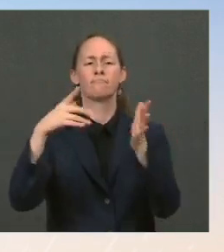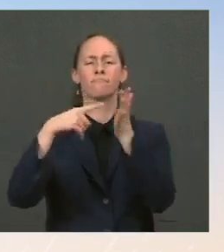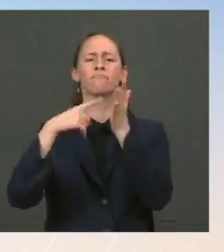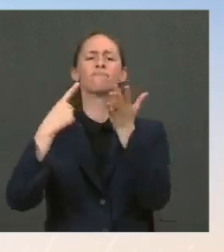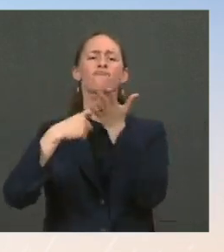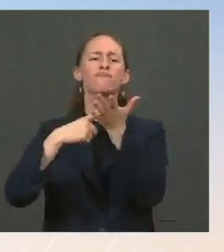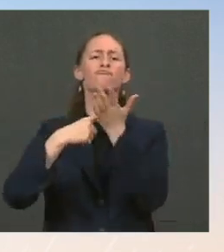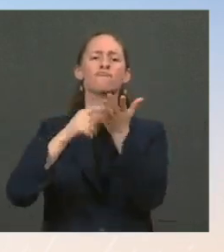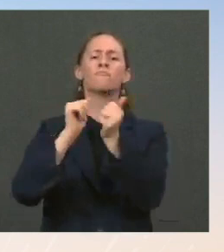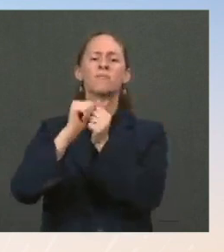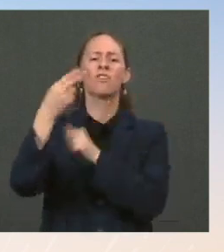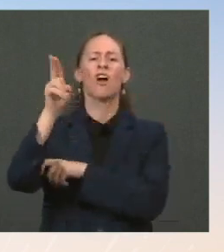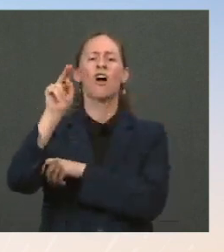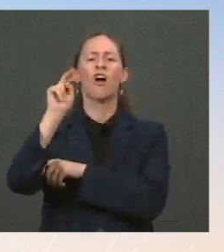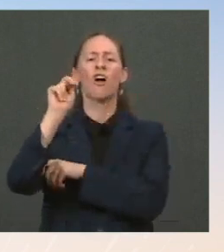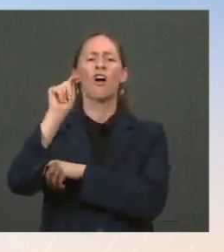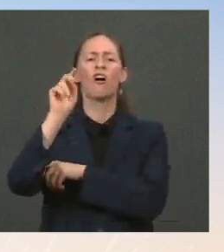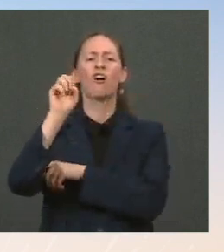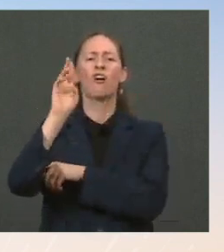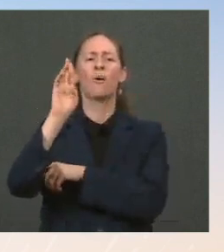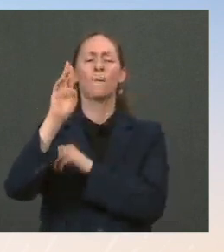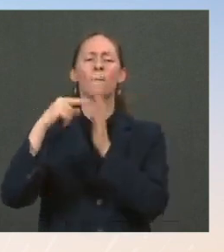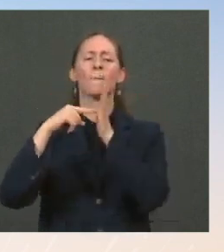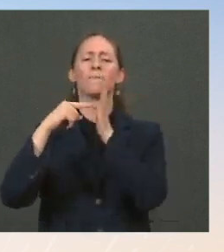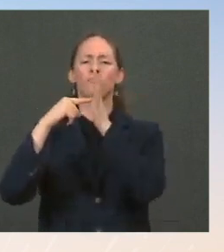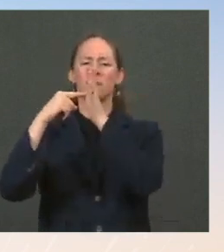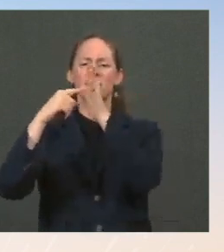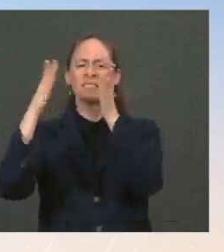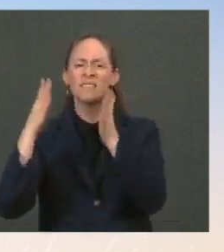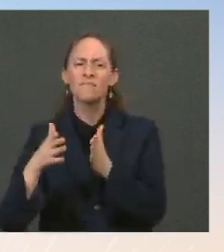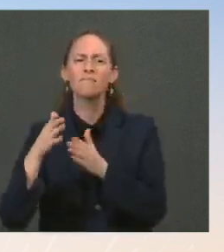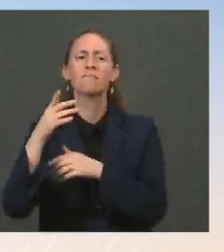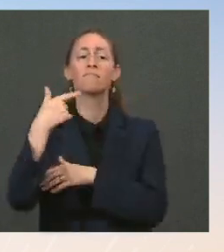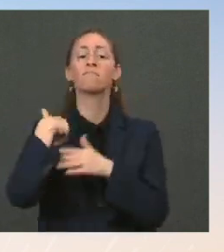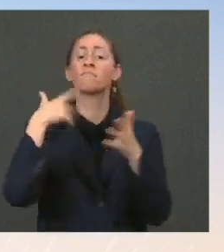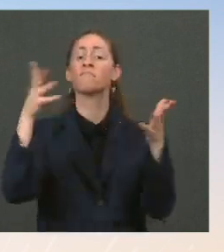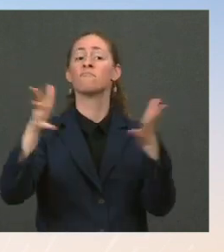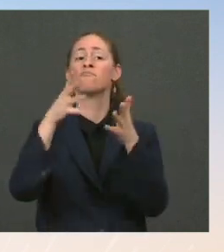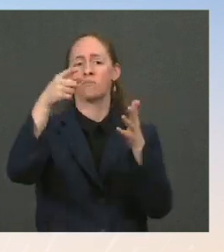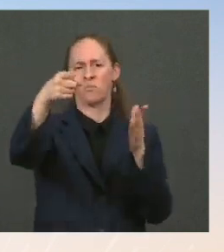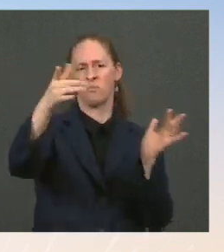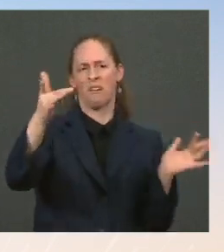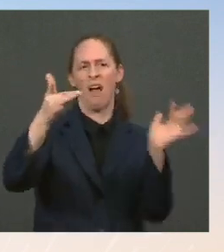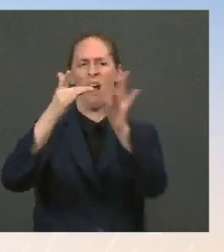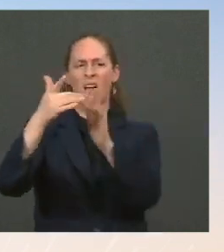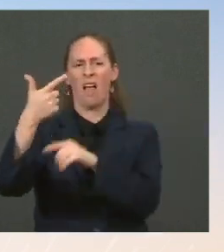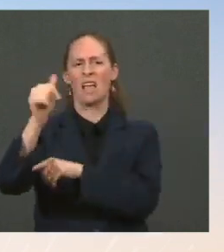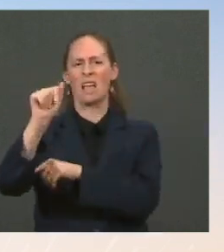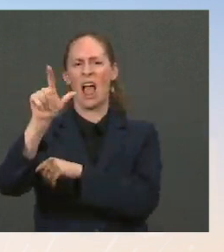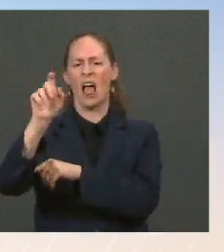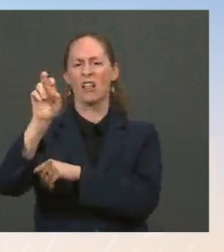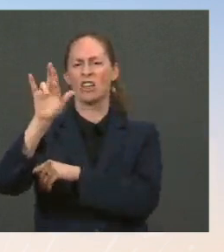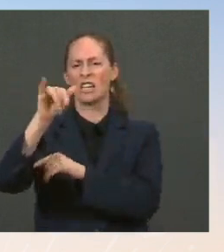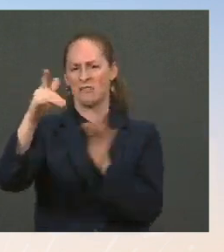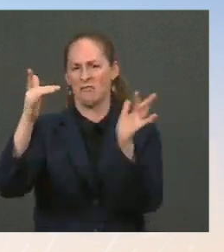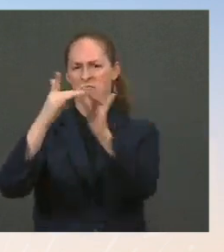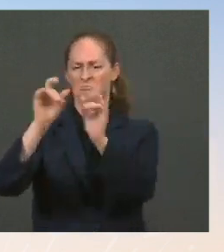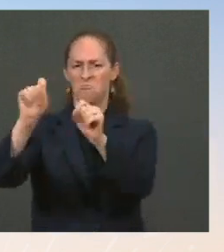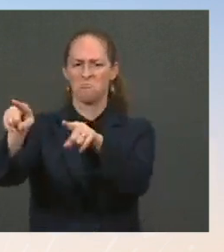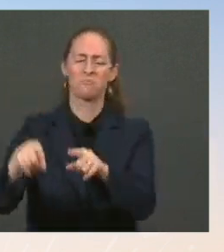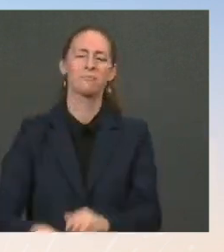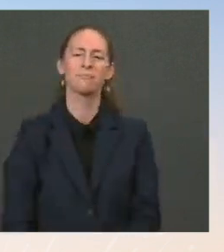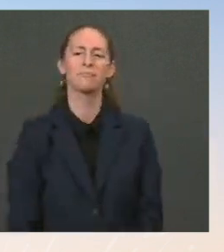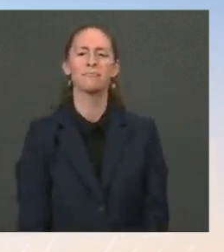provided suggestions for. I'd refer you to the gallerist for questions about the event and as well as